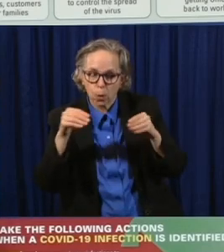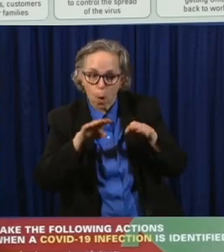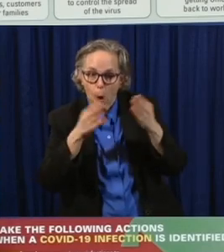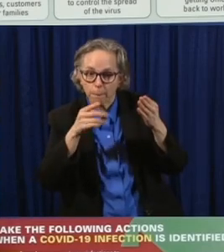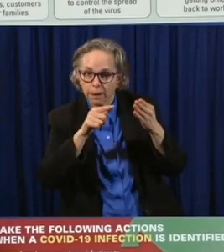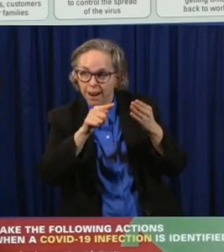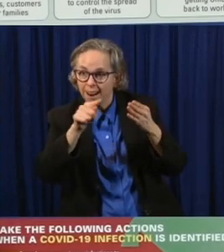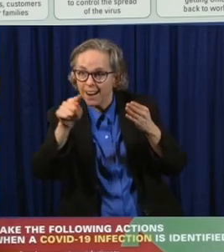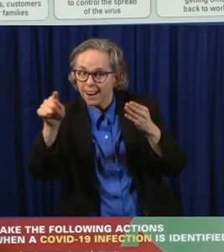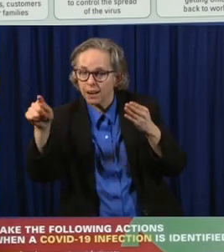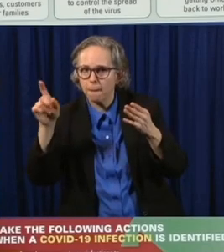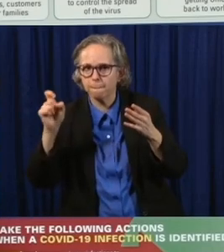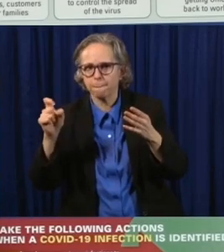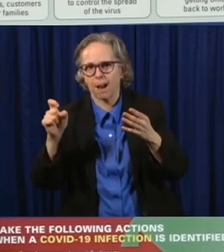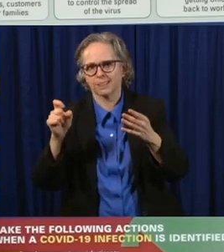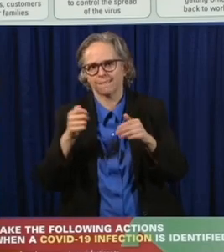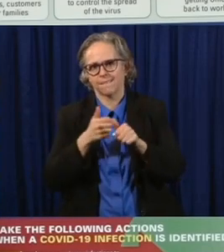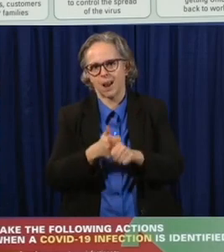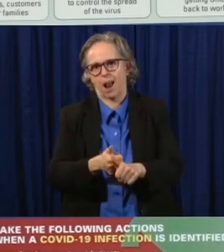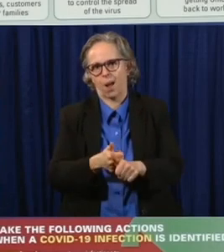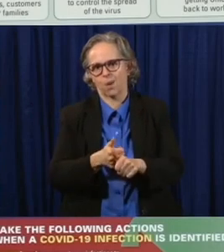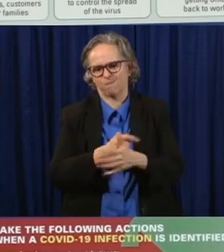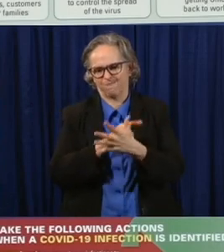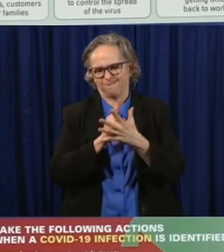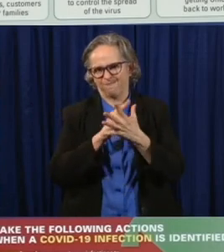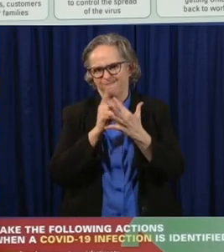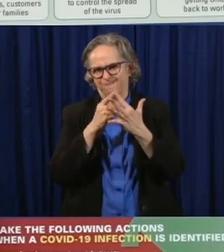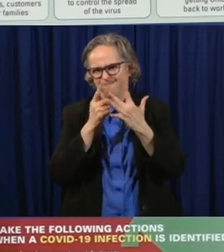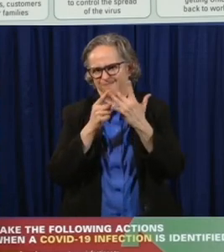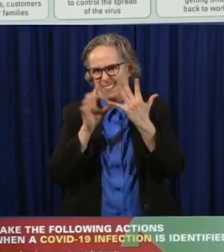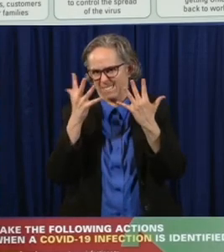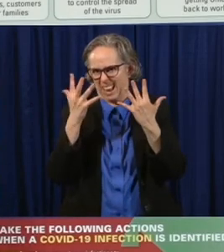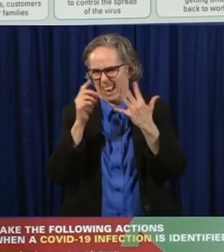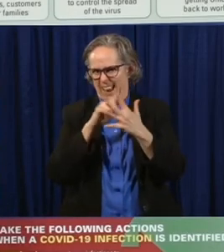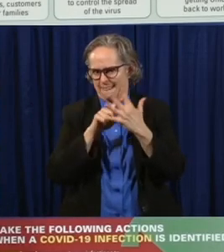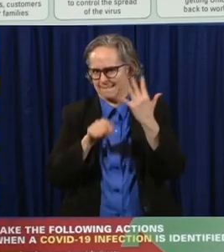able to follow these particular protocols.